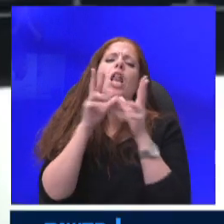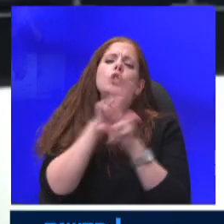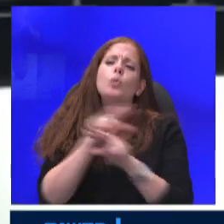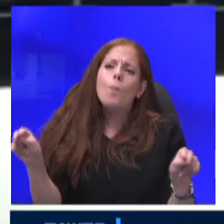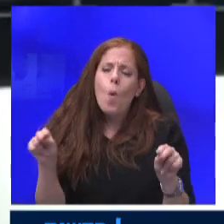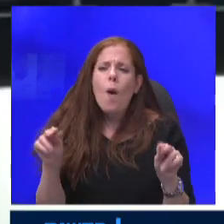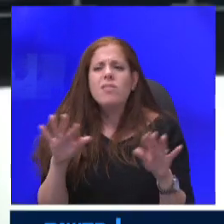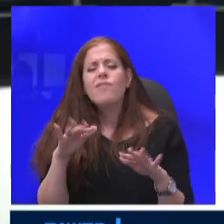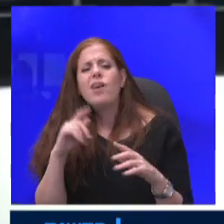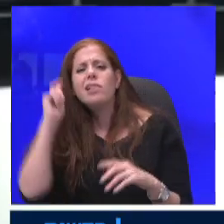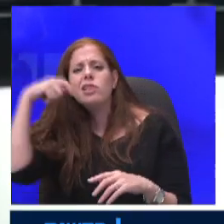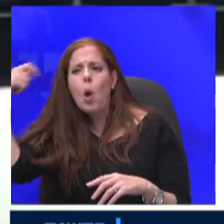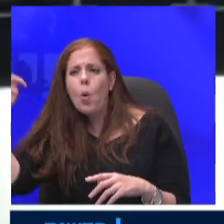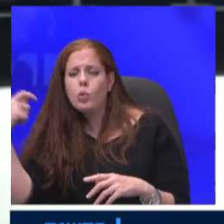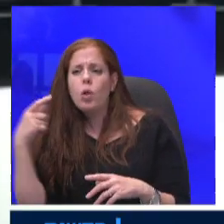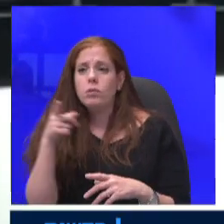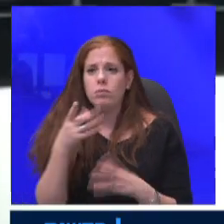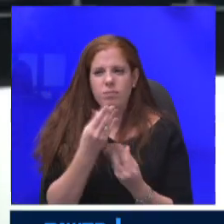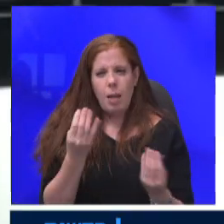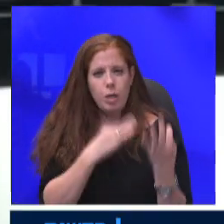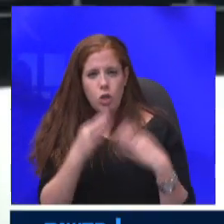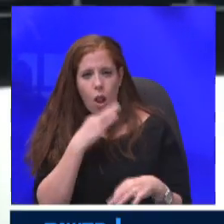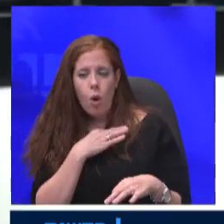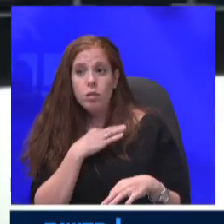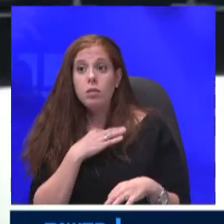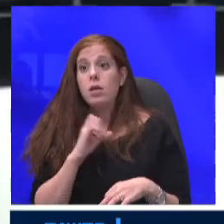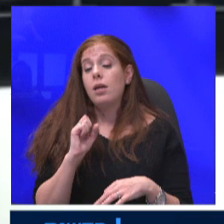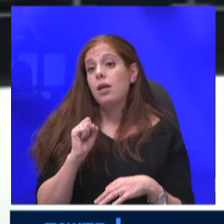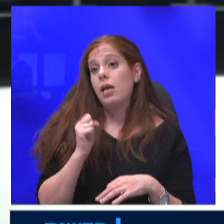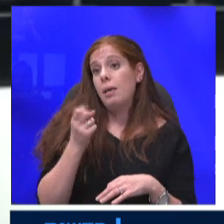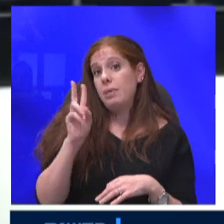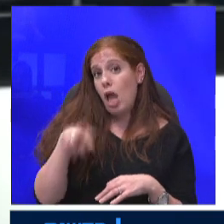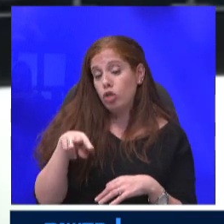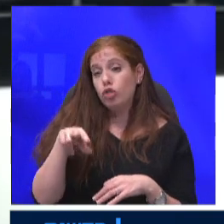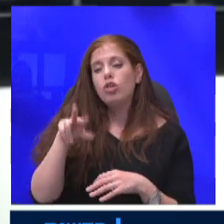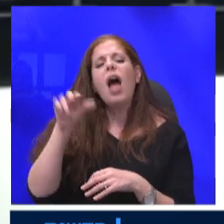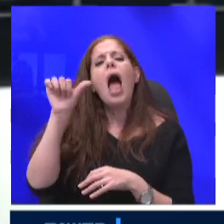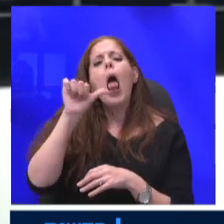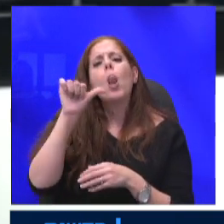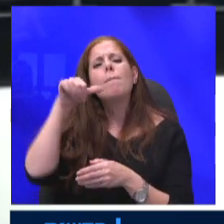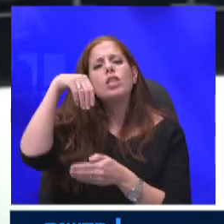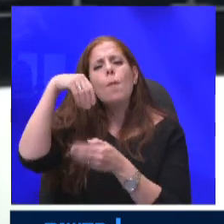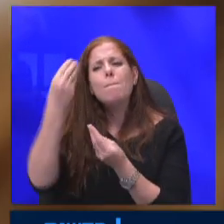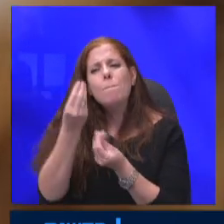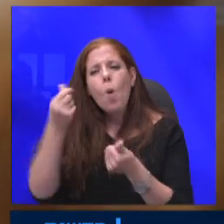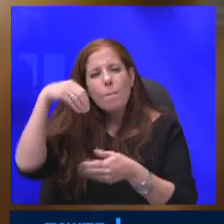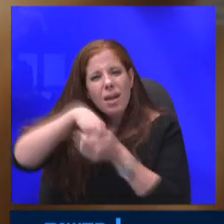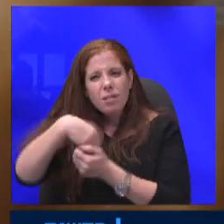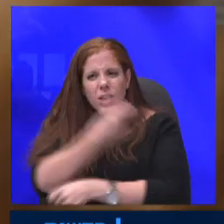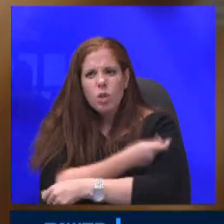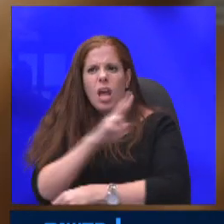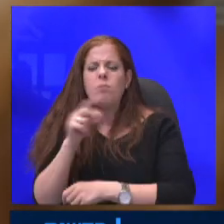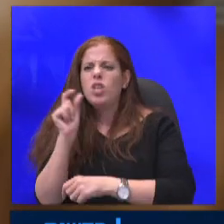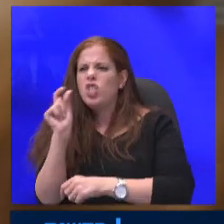get lots of questions about, you know, is there, you know, aluminum in the vaccine? Is there a chip in the vaccine? Some